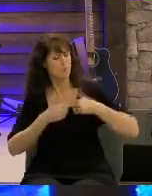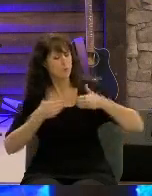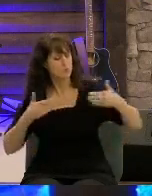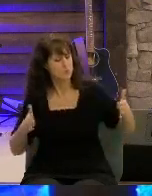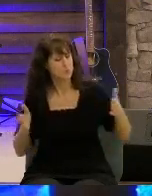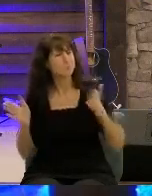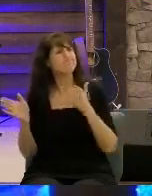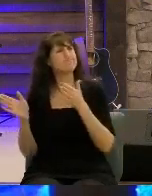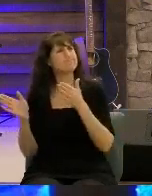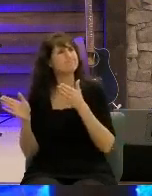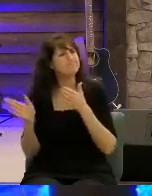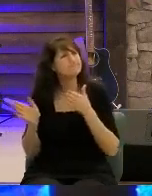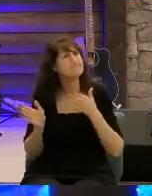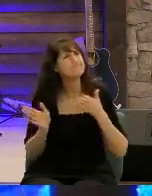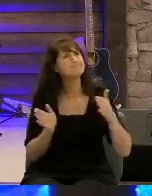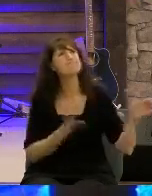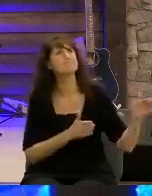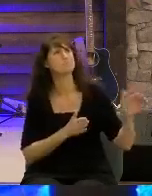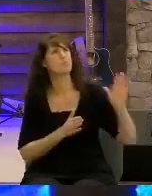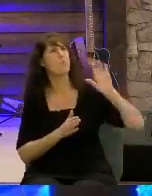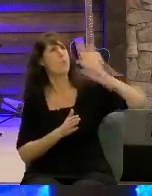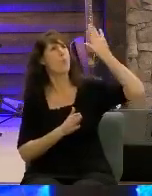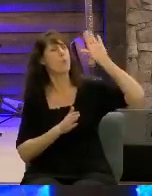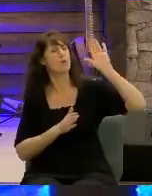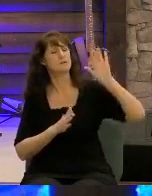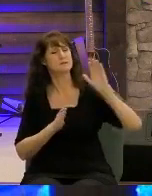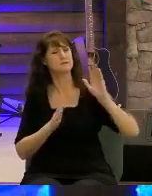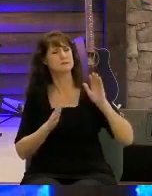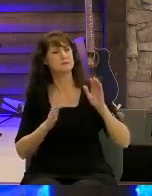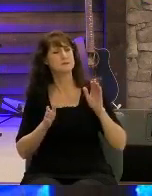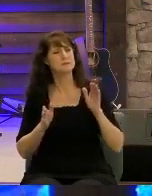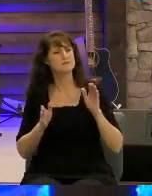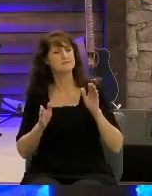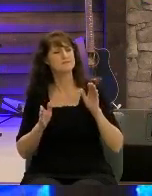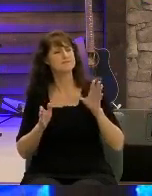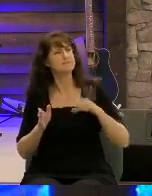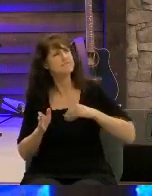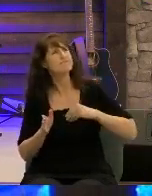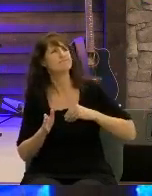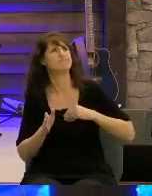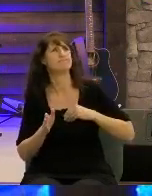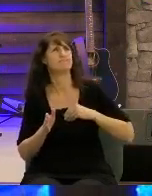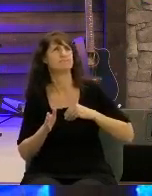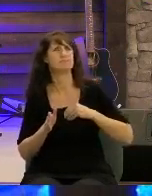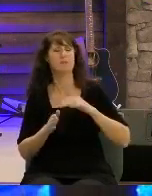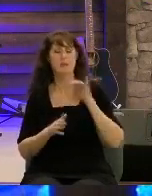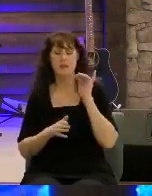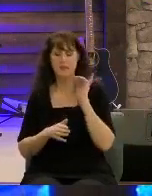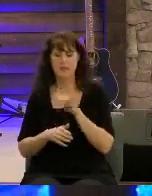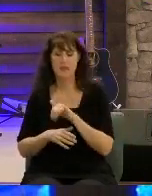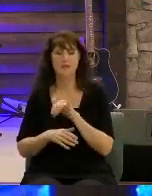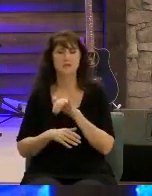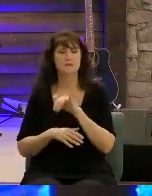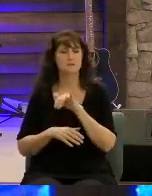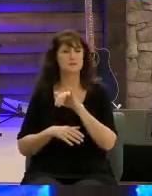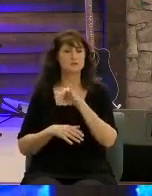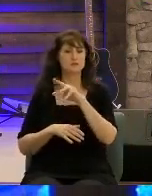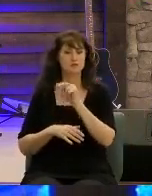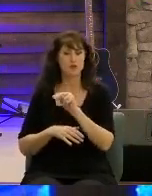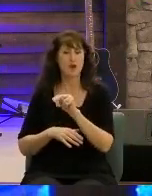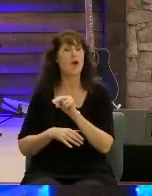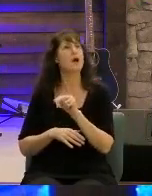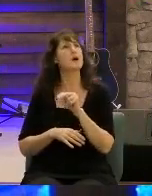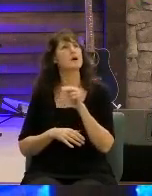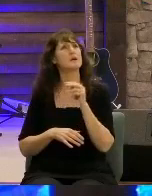John and Helen Jenkins, Father, would see a transformed church, and that they would even take us to a